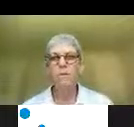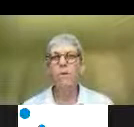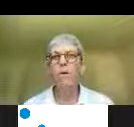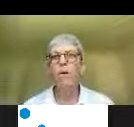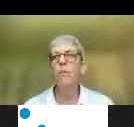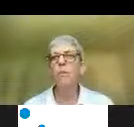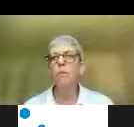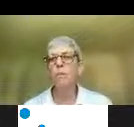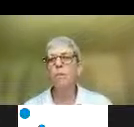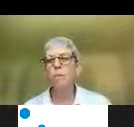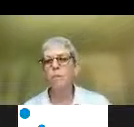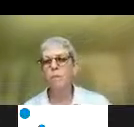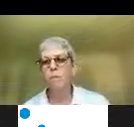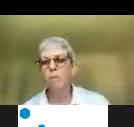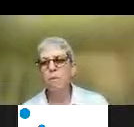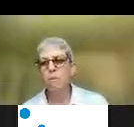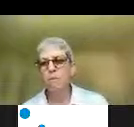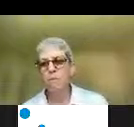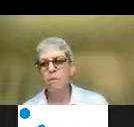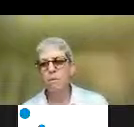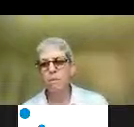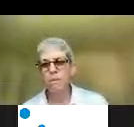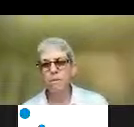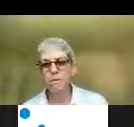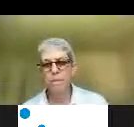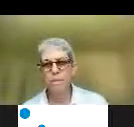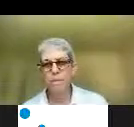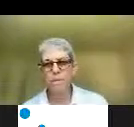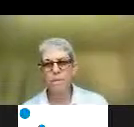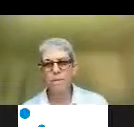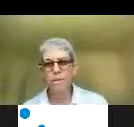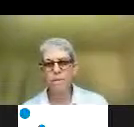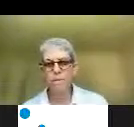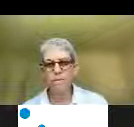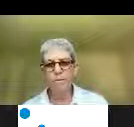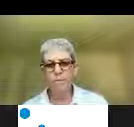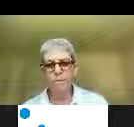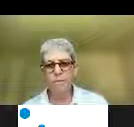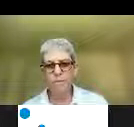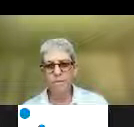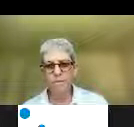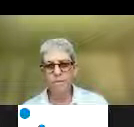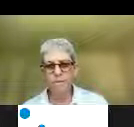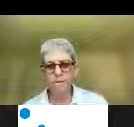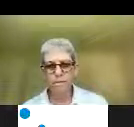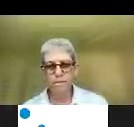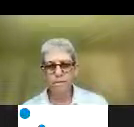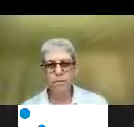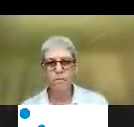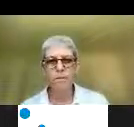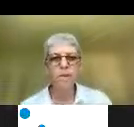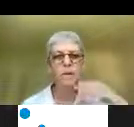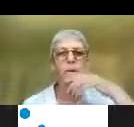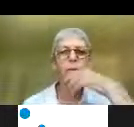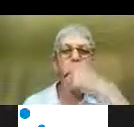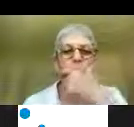I want to bring your attention to some instructions for Zoom. I know we're all experts by now, but just wanted to share a few reminders.